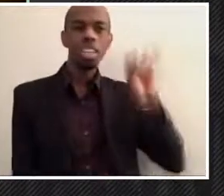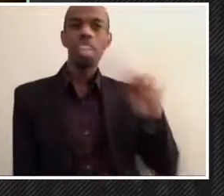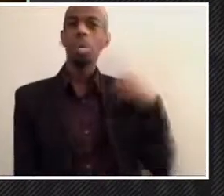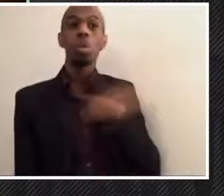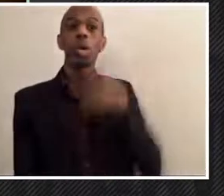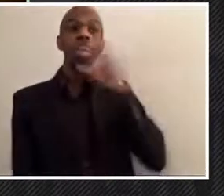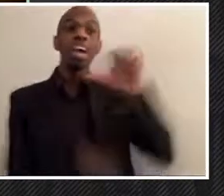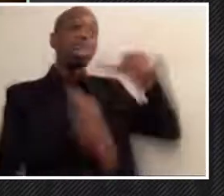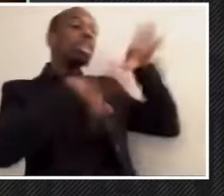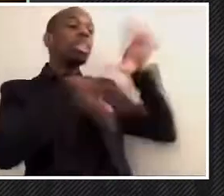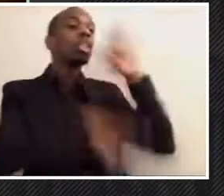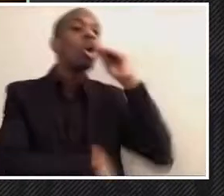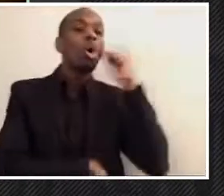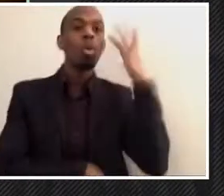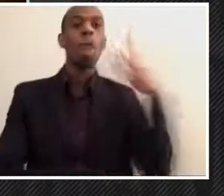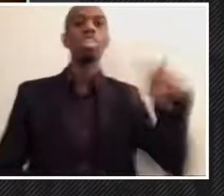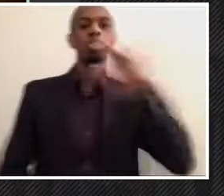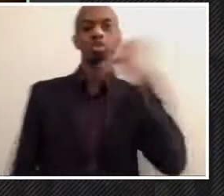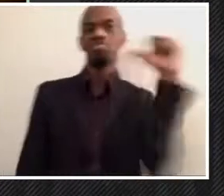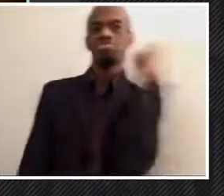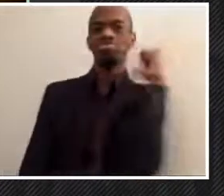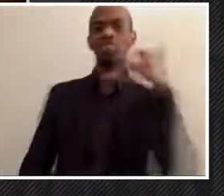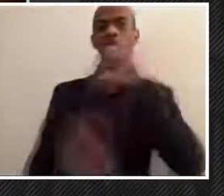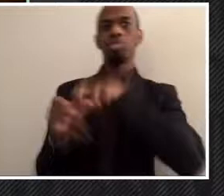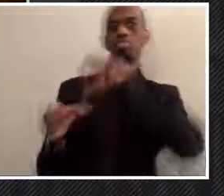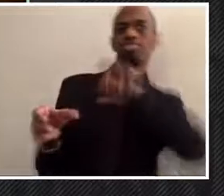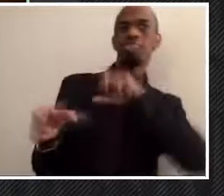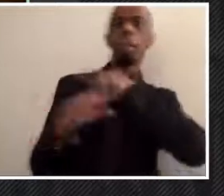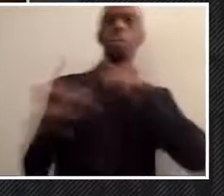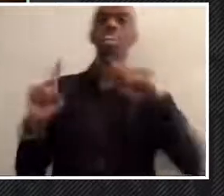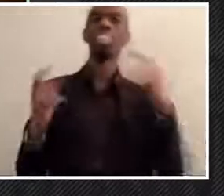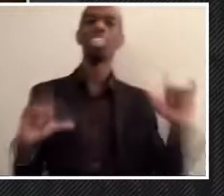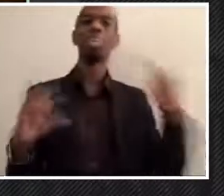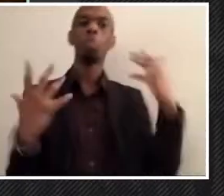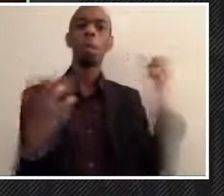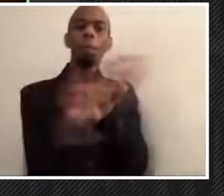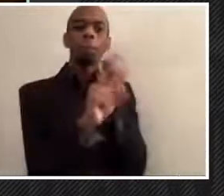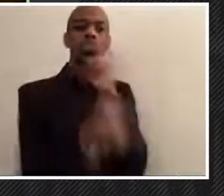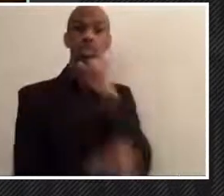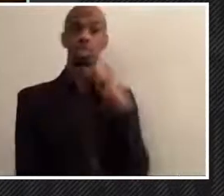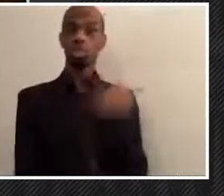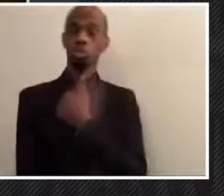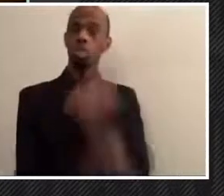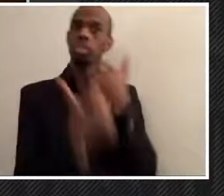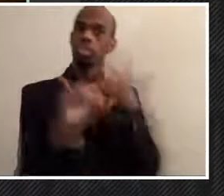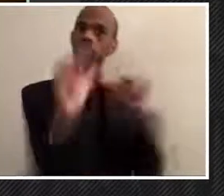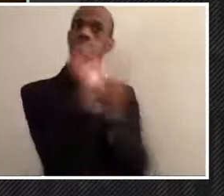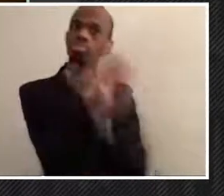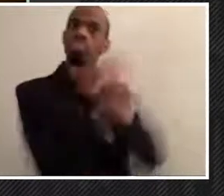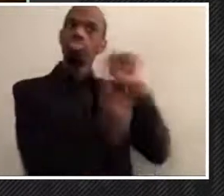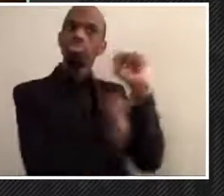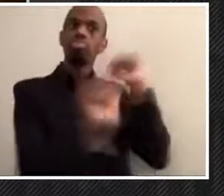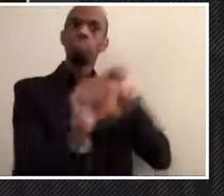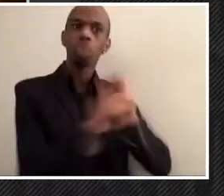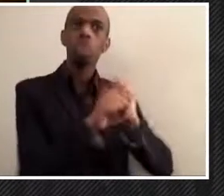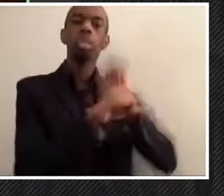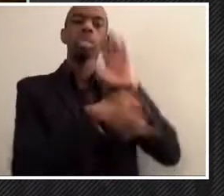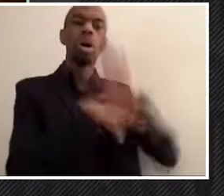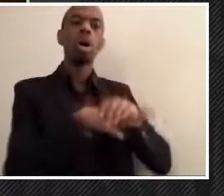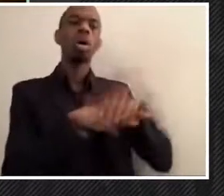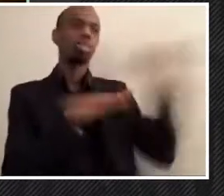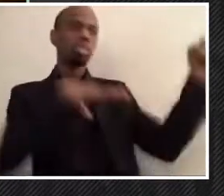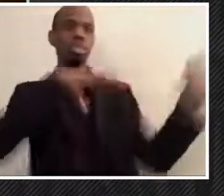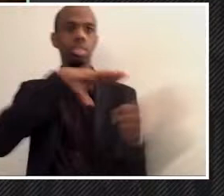resign. But we want to make sure that we are actively engaged in putting the right type of people in leadership